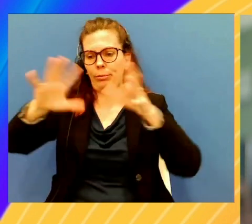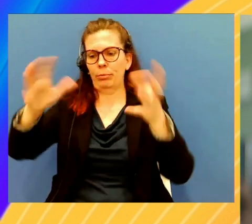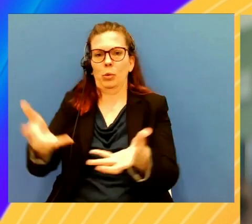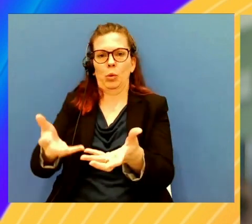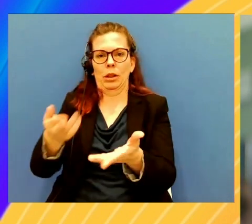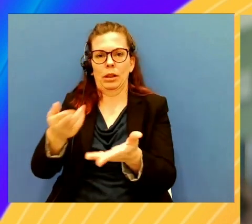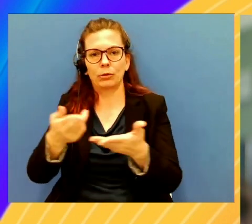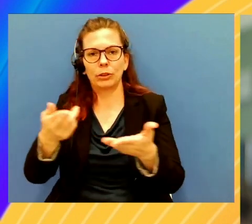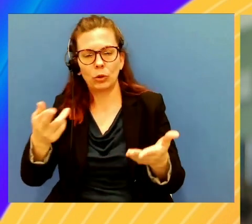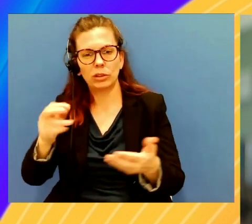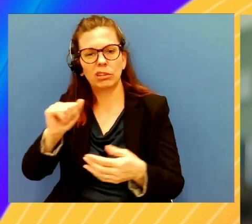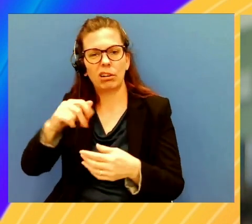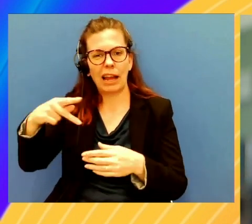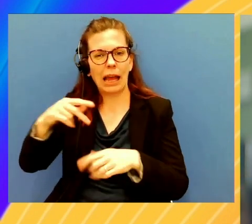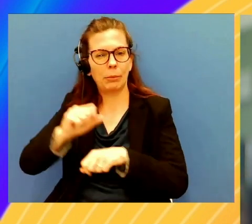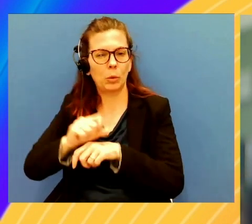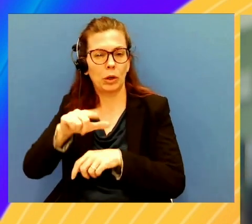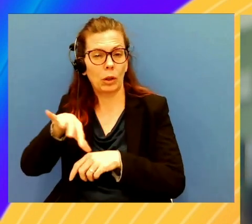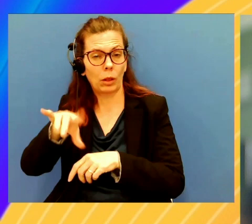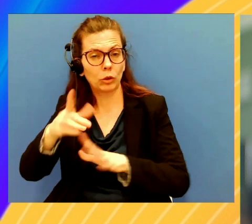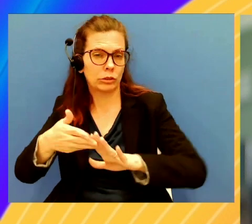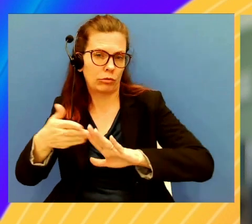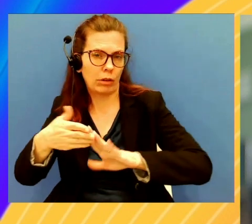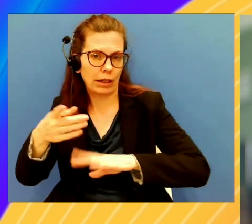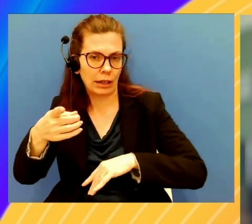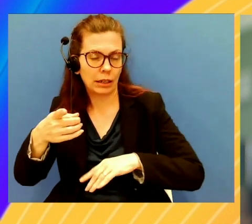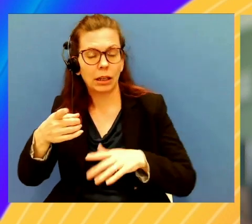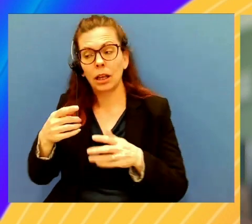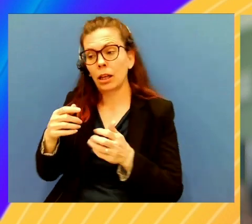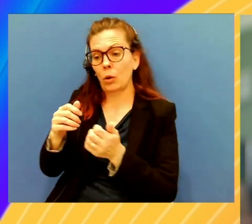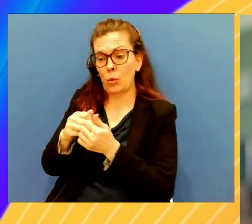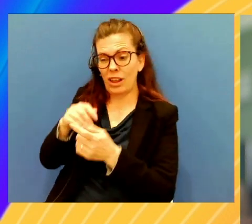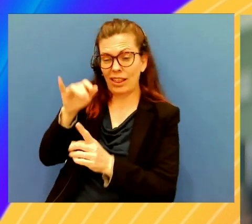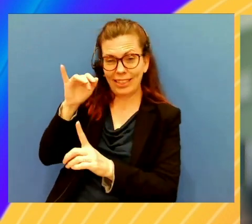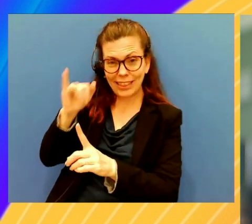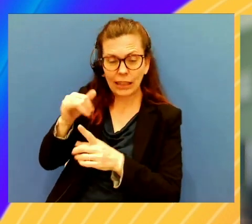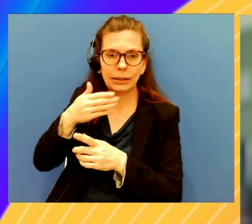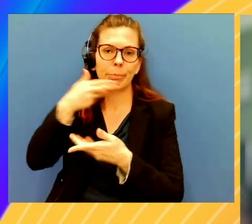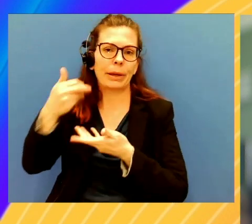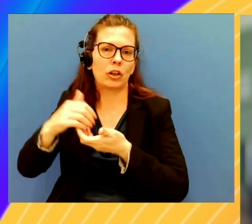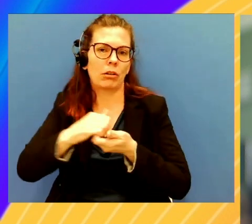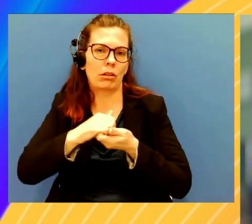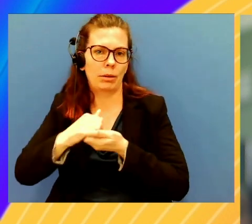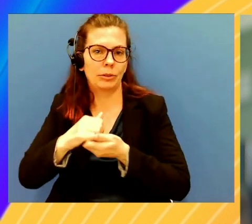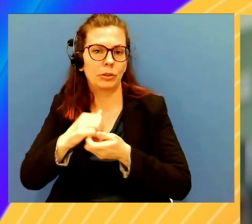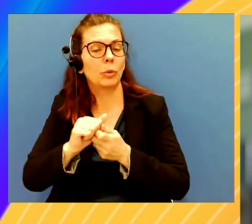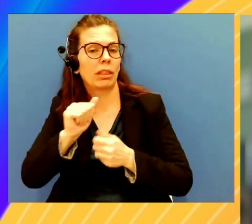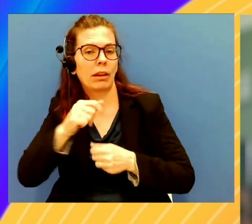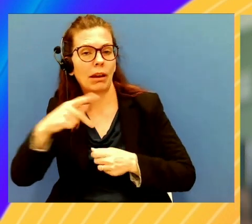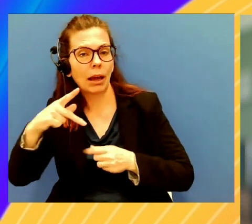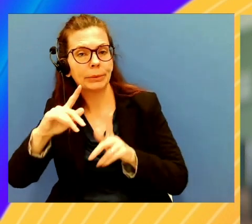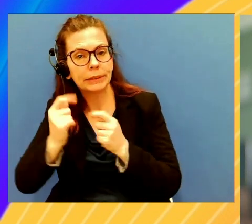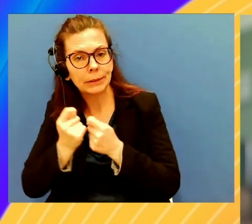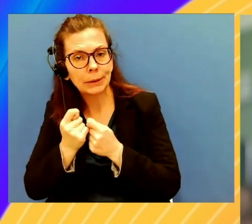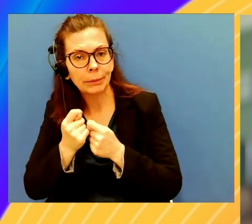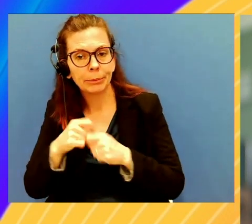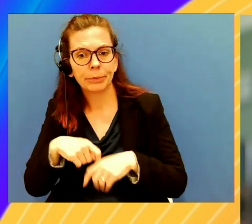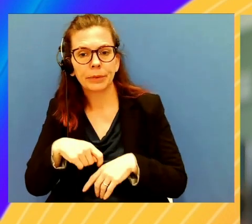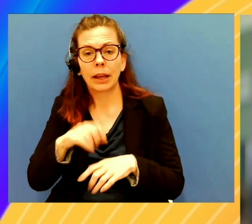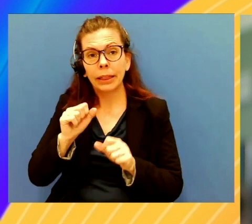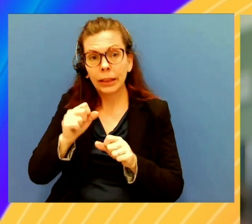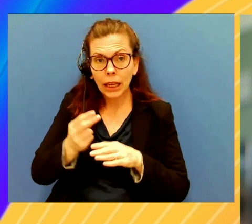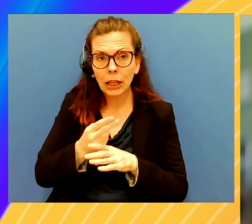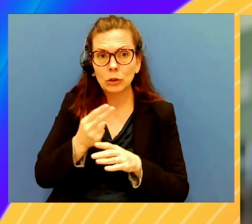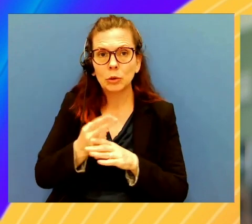their application workloads are running, and with that, they're able to have better collaboration with application teams. They're able to use